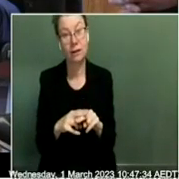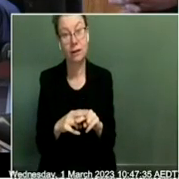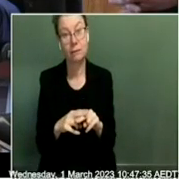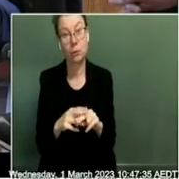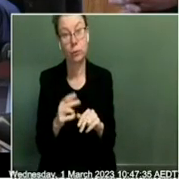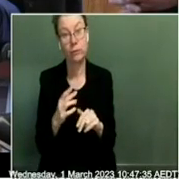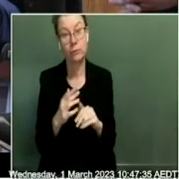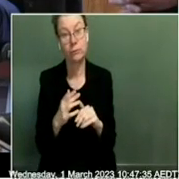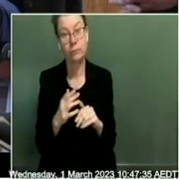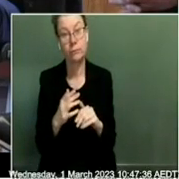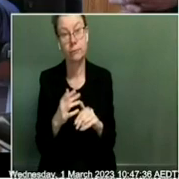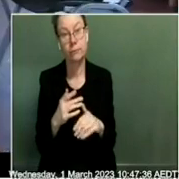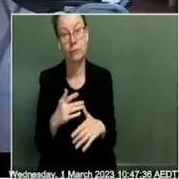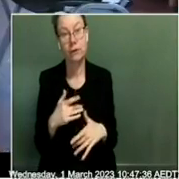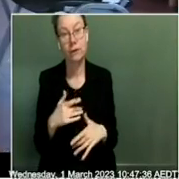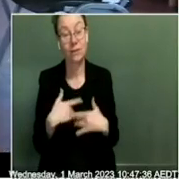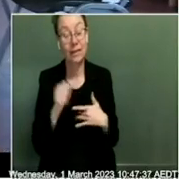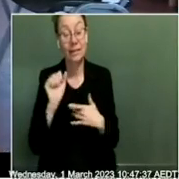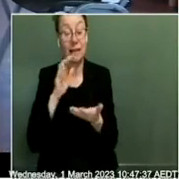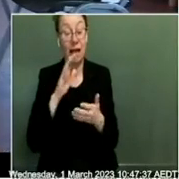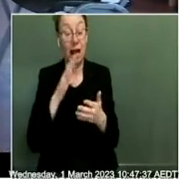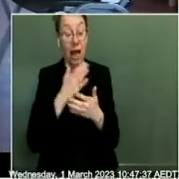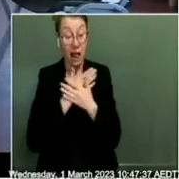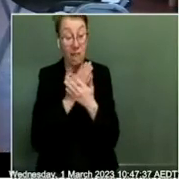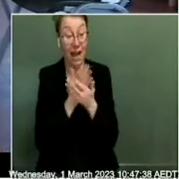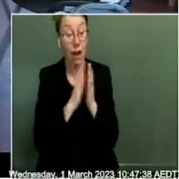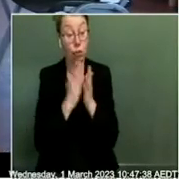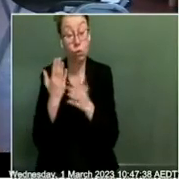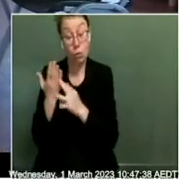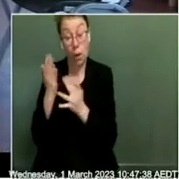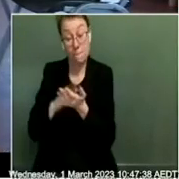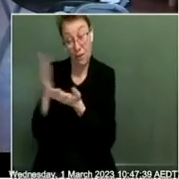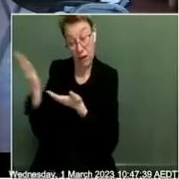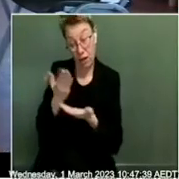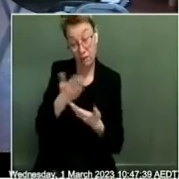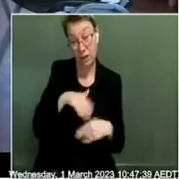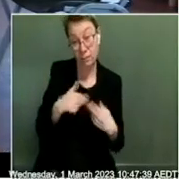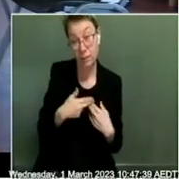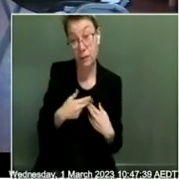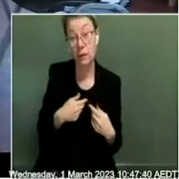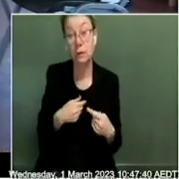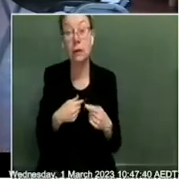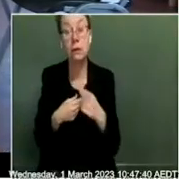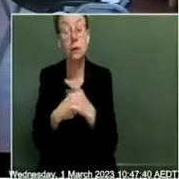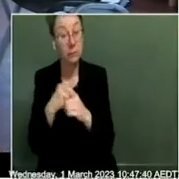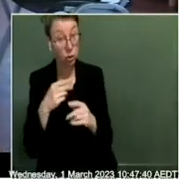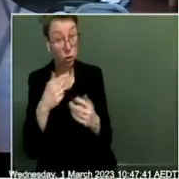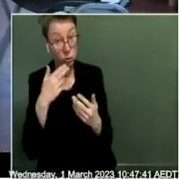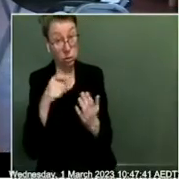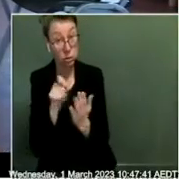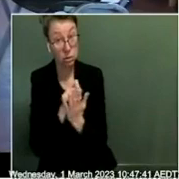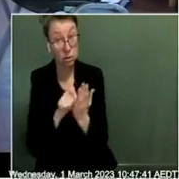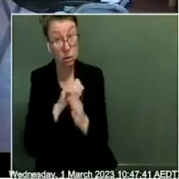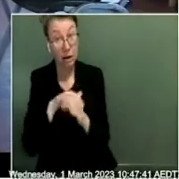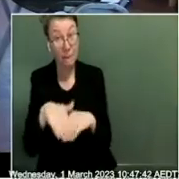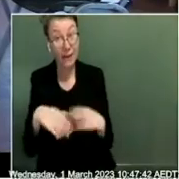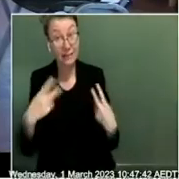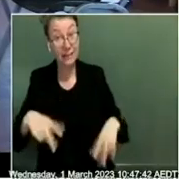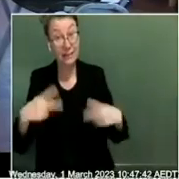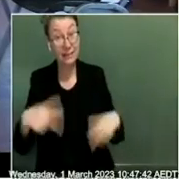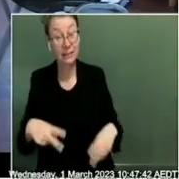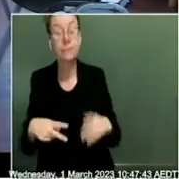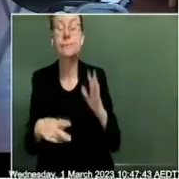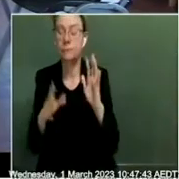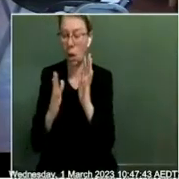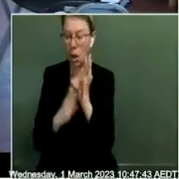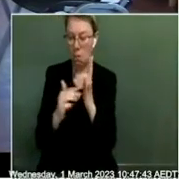family. But is that the story about the dancing in the street? Monty's Last Dance. Monty's very, Last Dance. Very, very moving story. And that